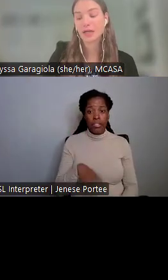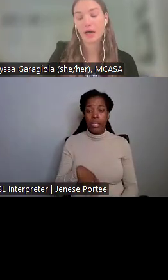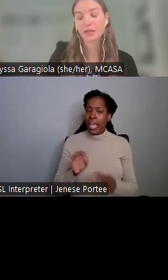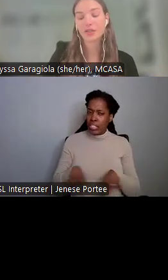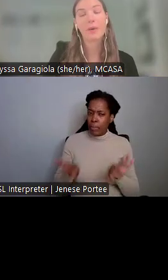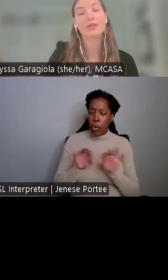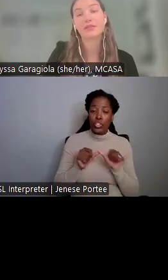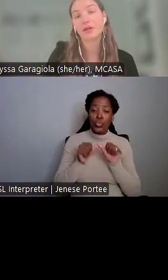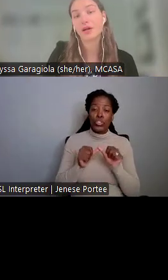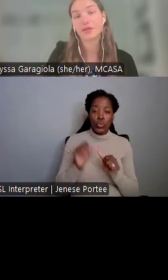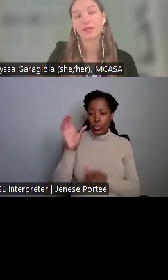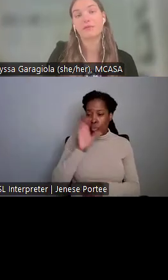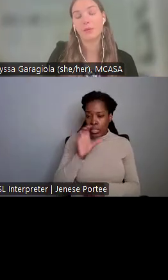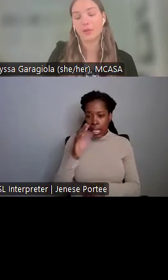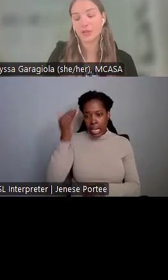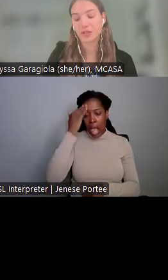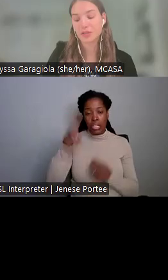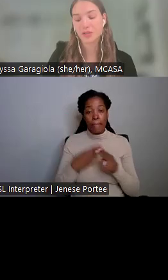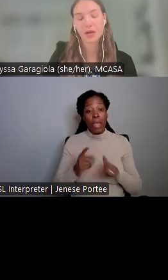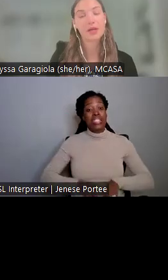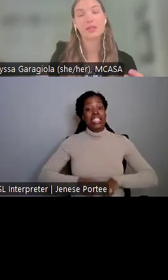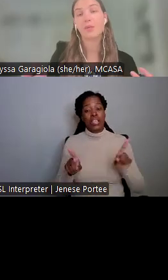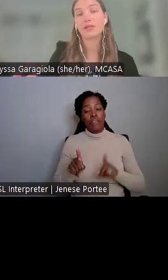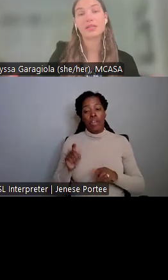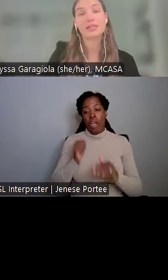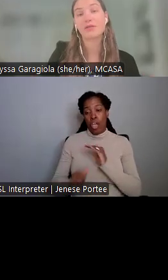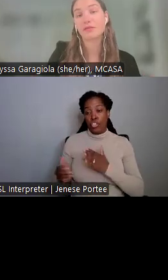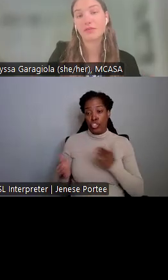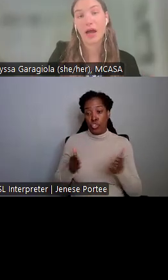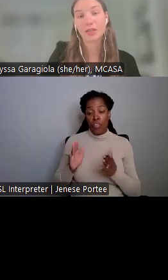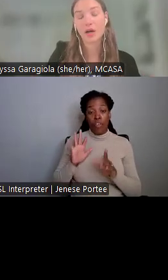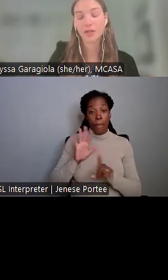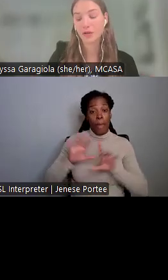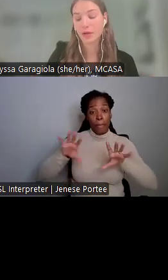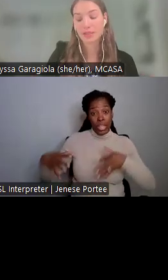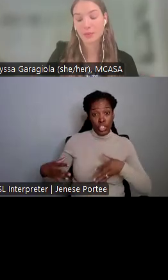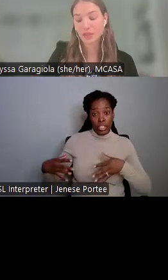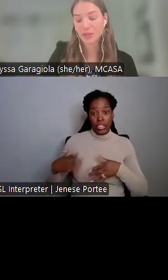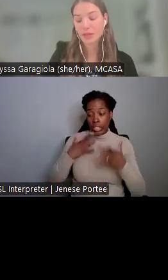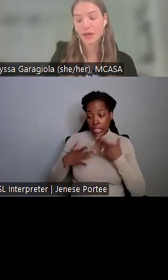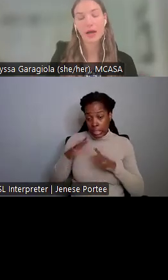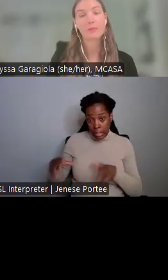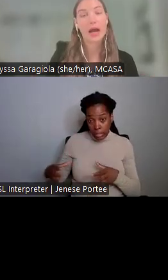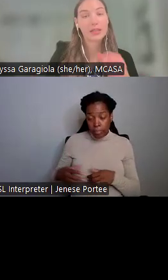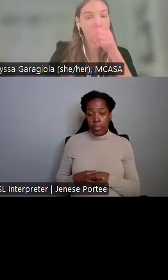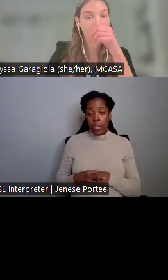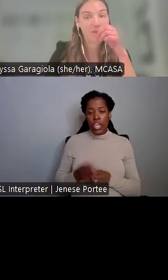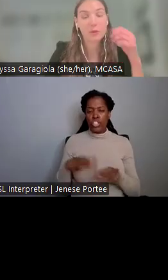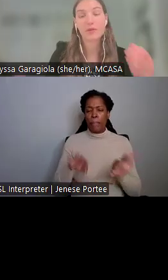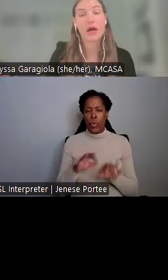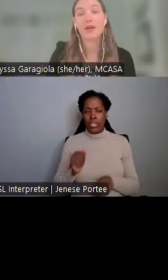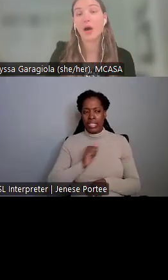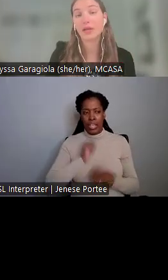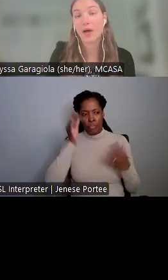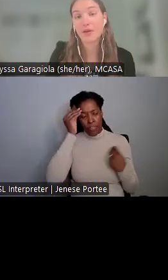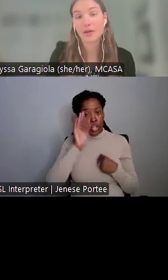seek knowledge about different underserved populations. It's important to self-reflect on your assumptions and practice being comfortable